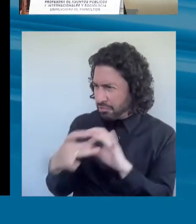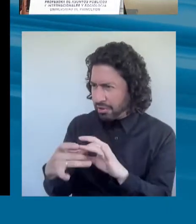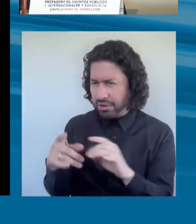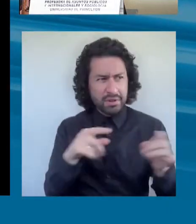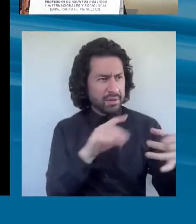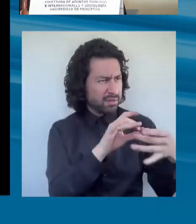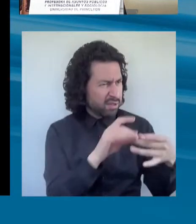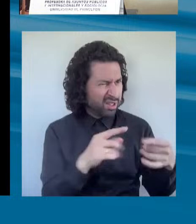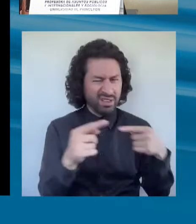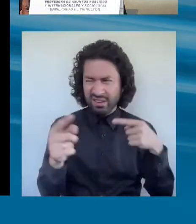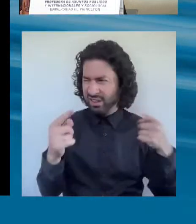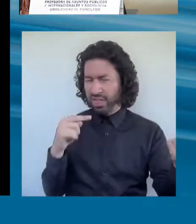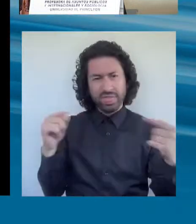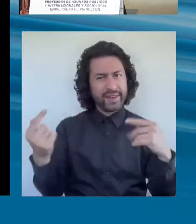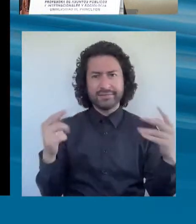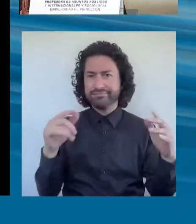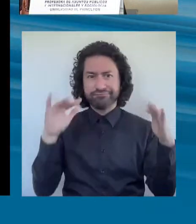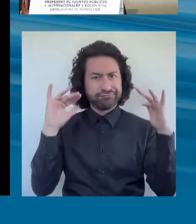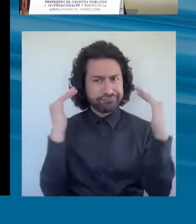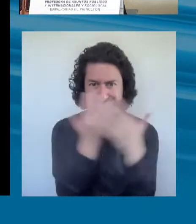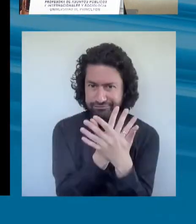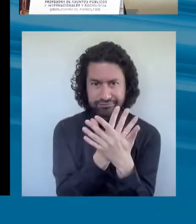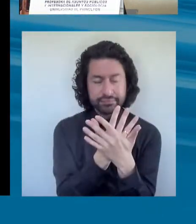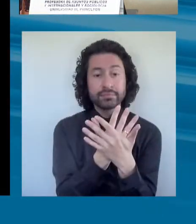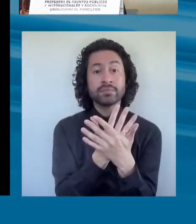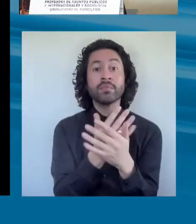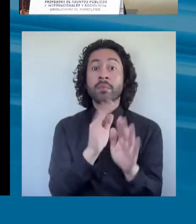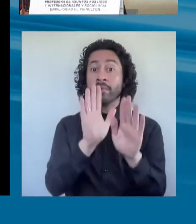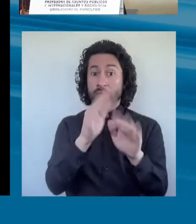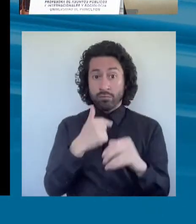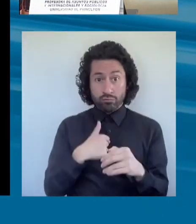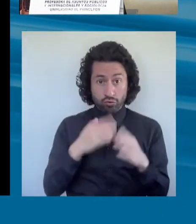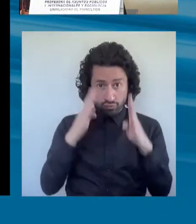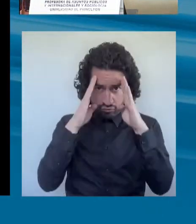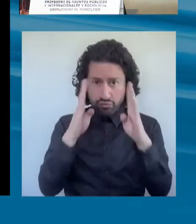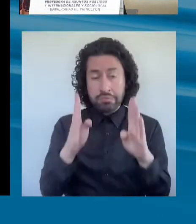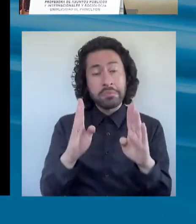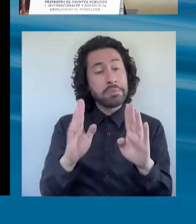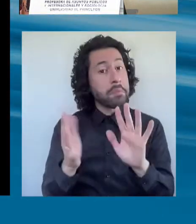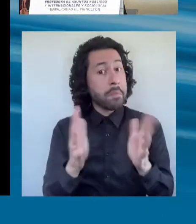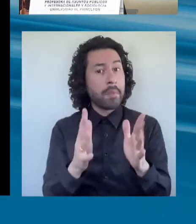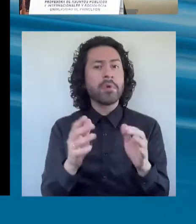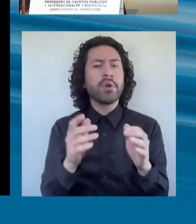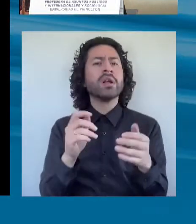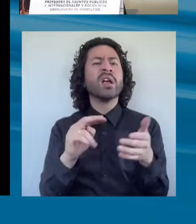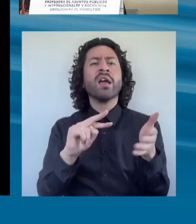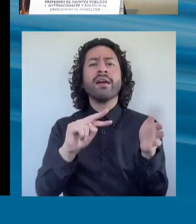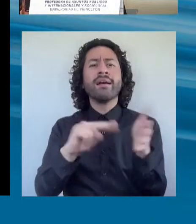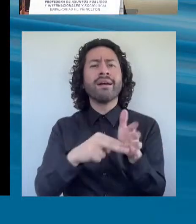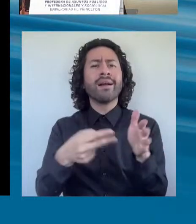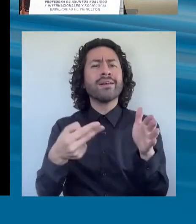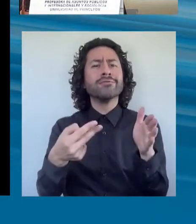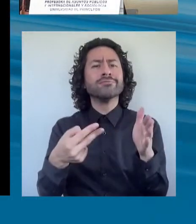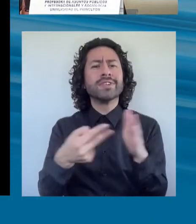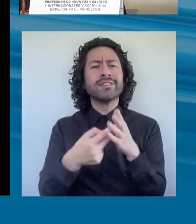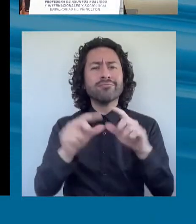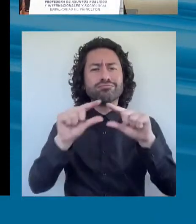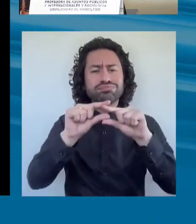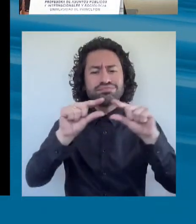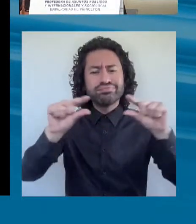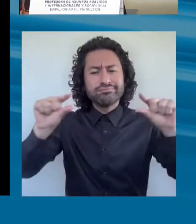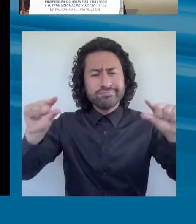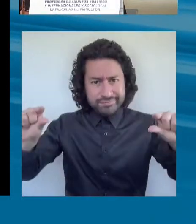things, and we get mixed up in the concepts. What I'm going to say is perhaps the most